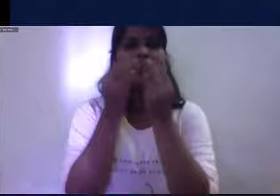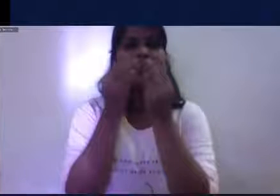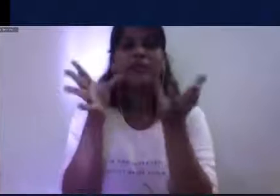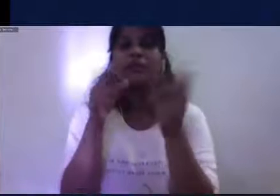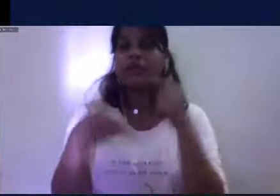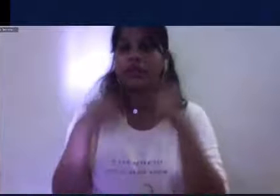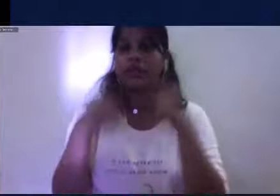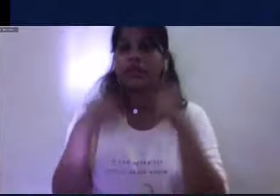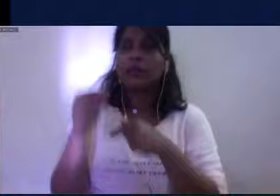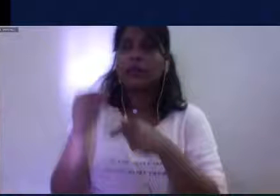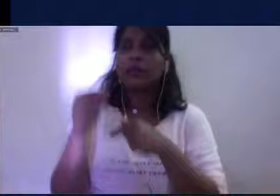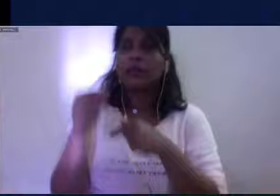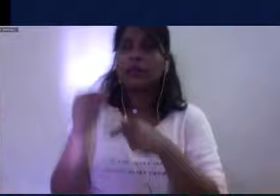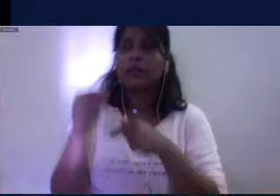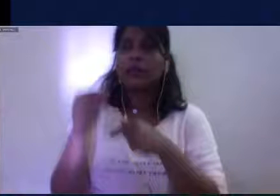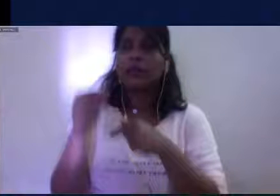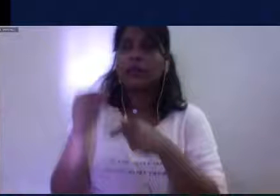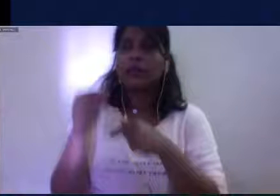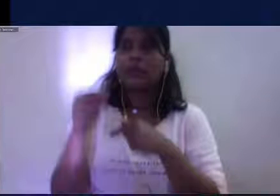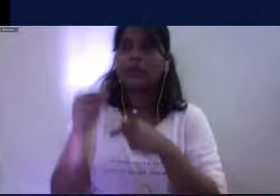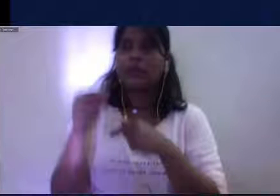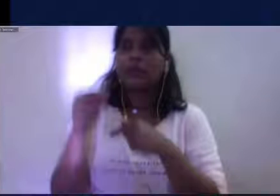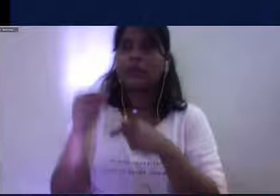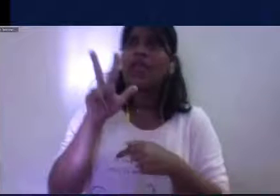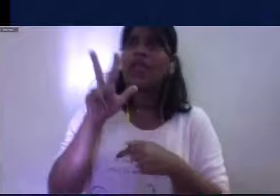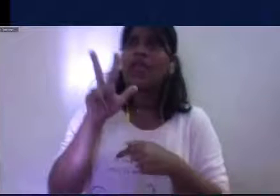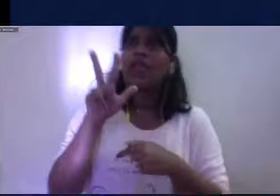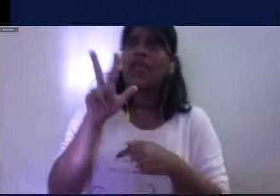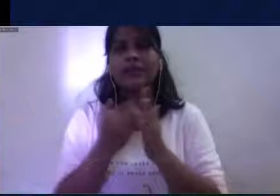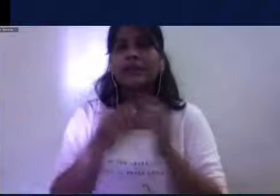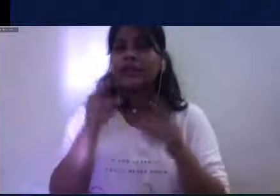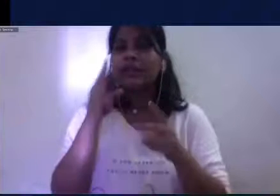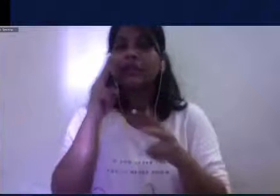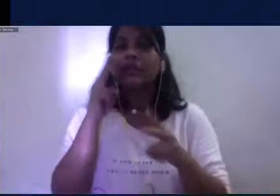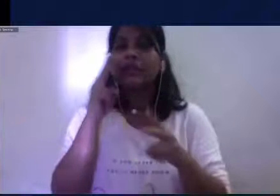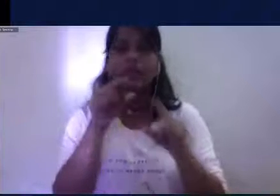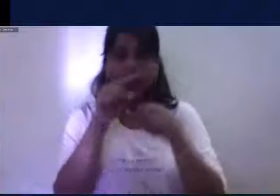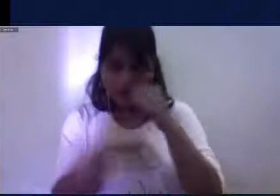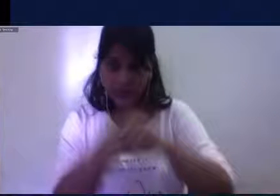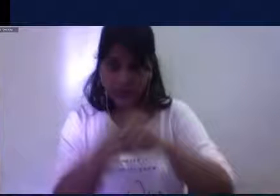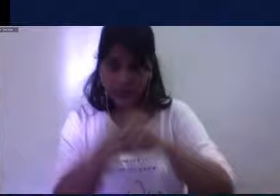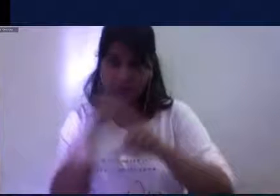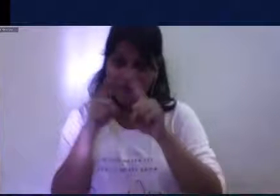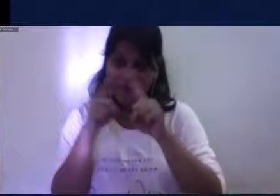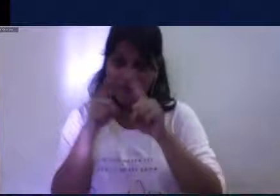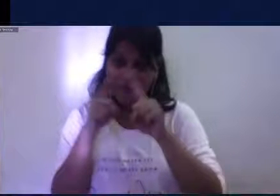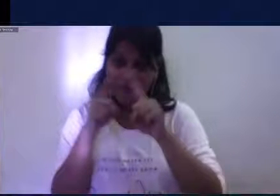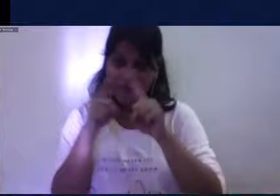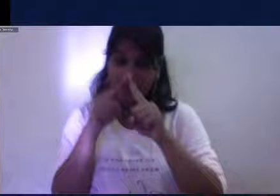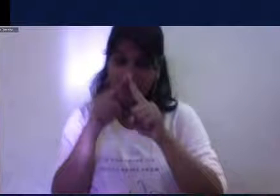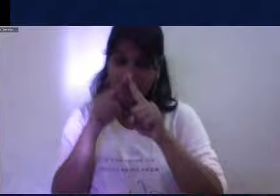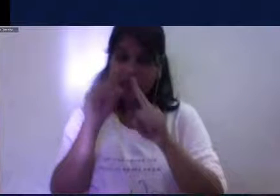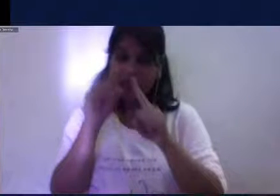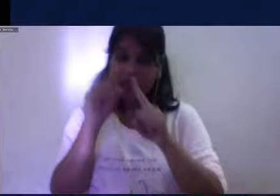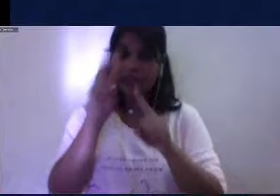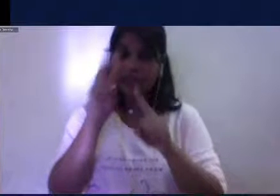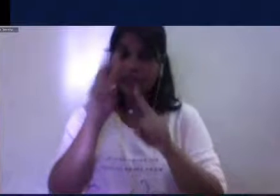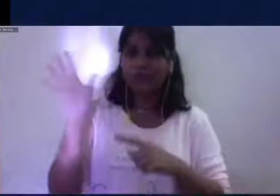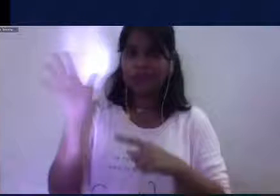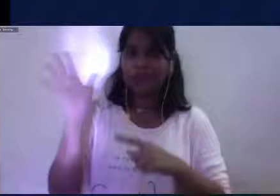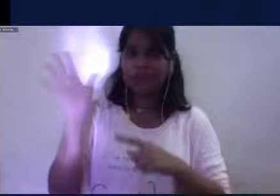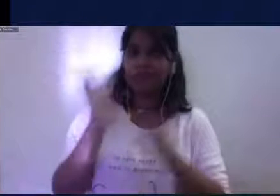10 days. Don't look at the aesthetics here. This is the first 3D printed prototype in my lab way back in 2013.